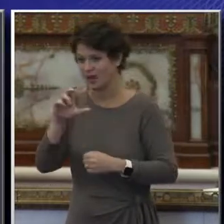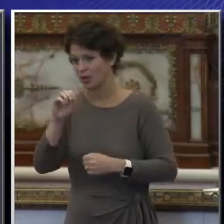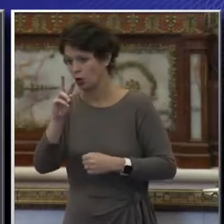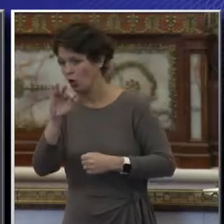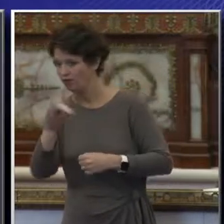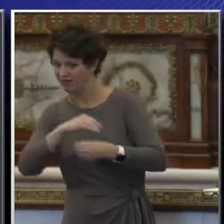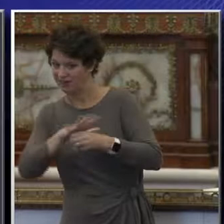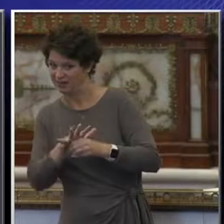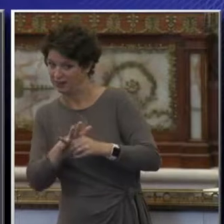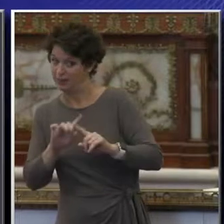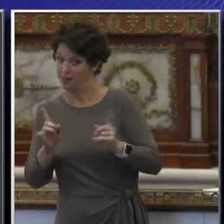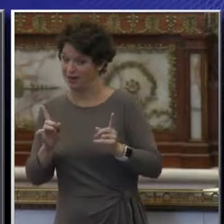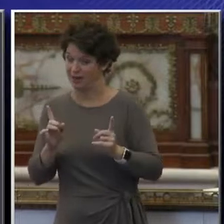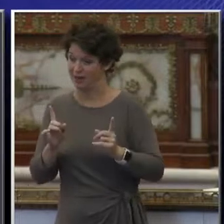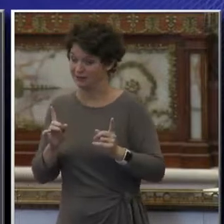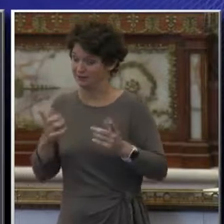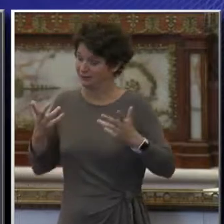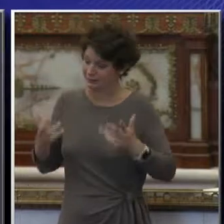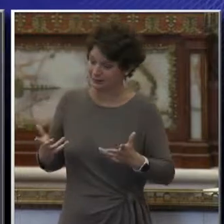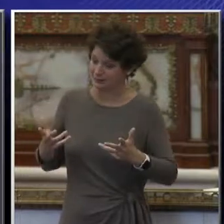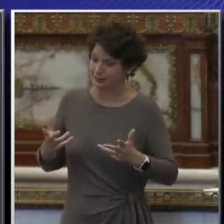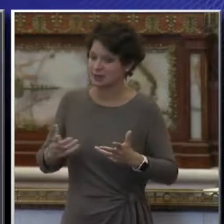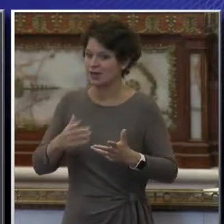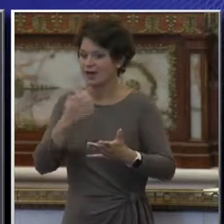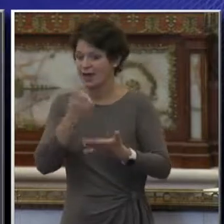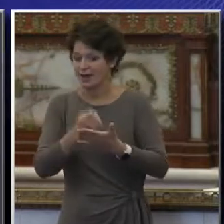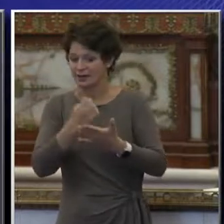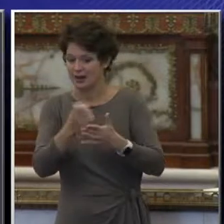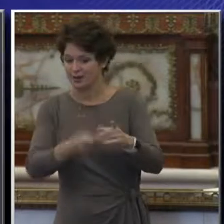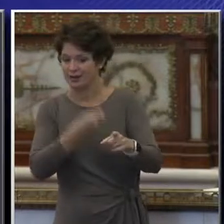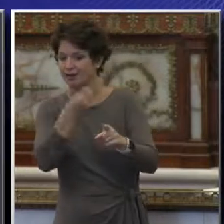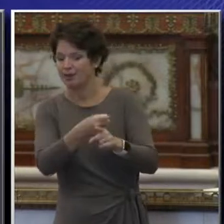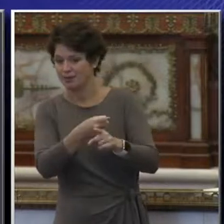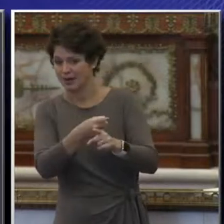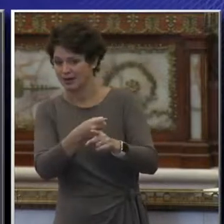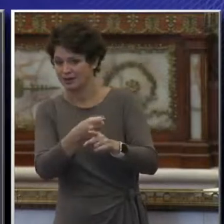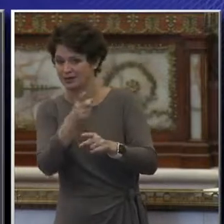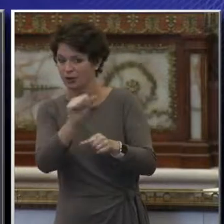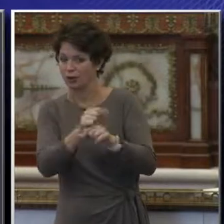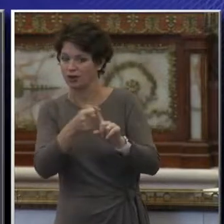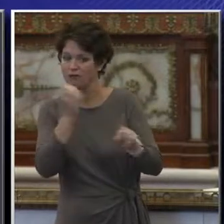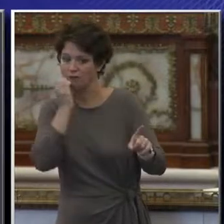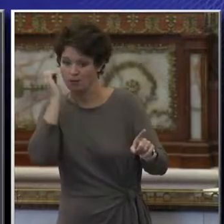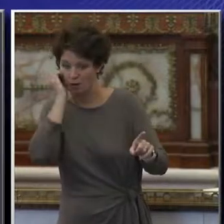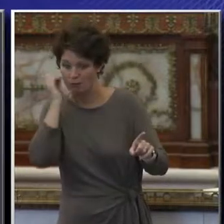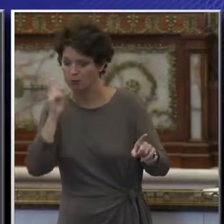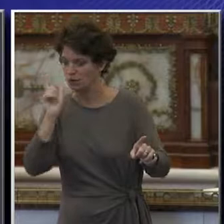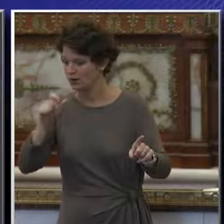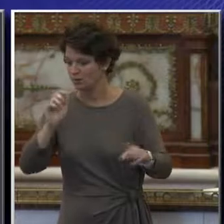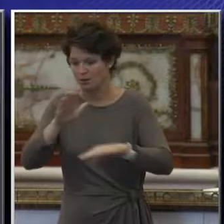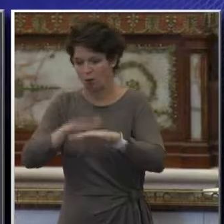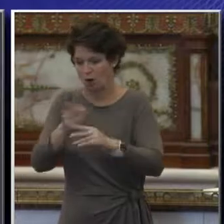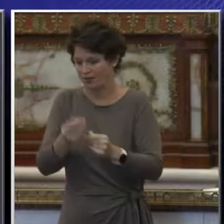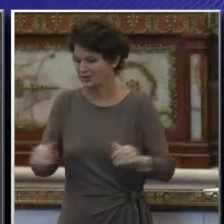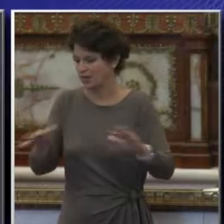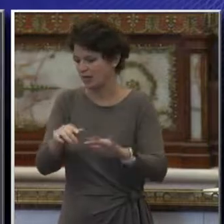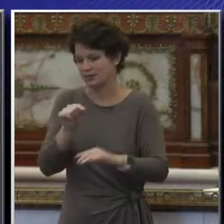I think eConsult and other ones for an economic impact thing. I mean, they're working from home, right? They don't need to be on site.